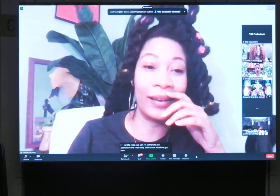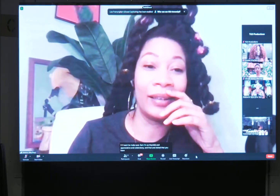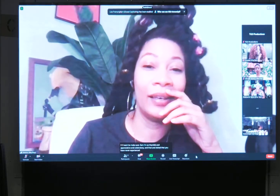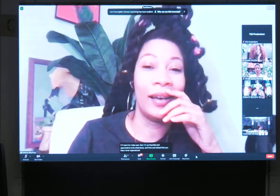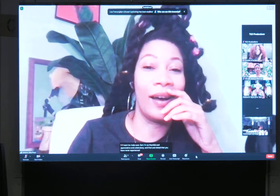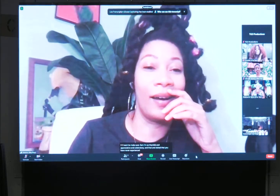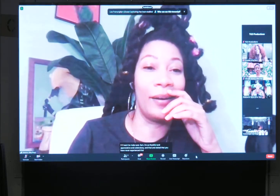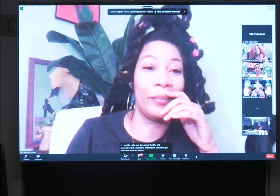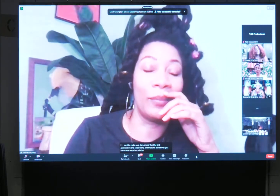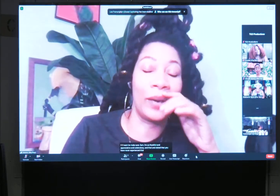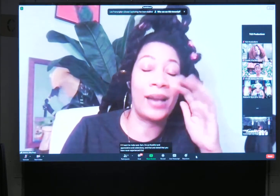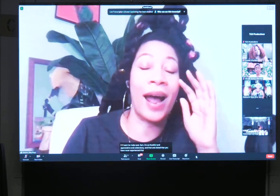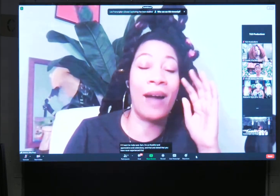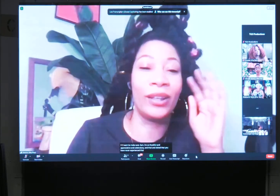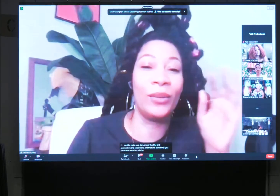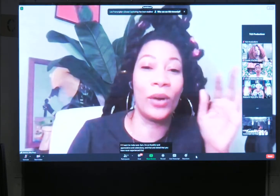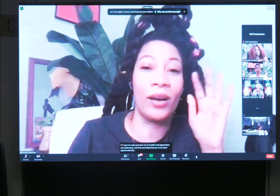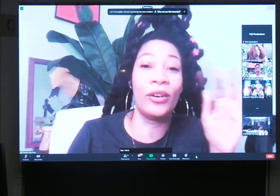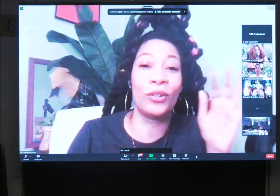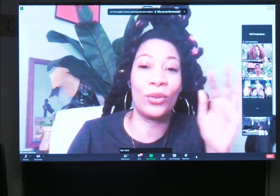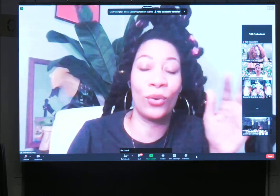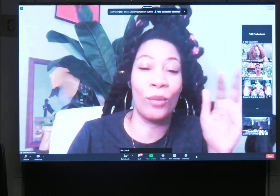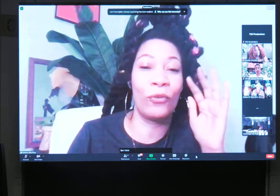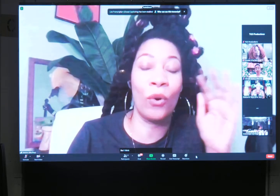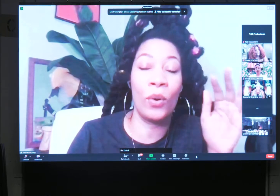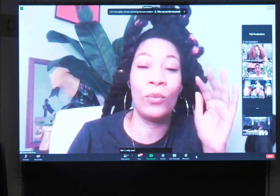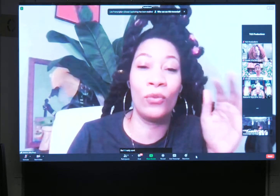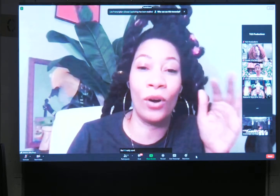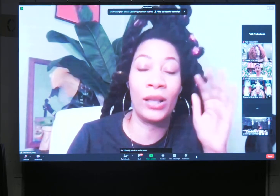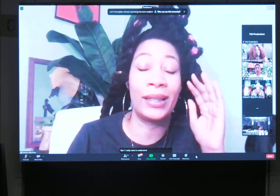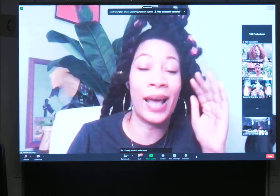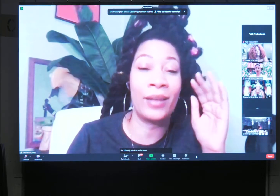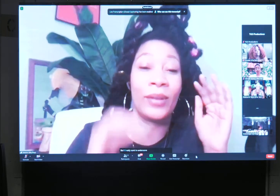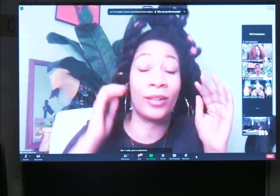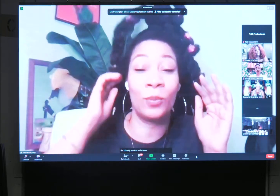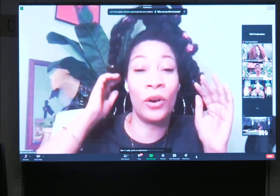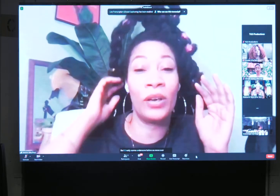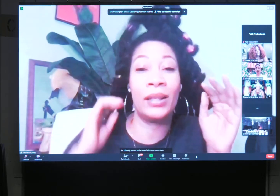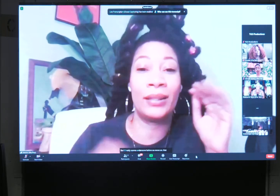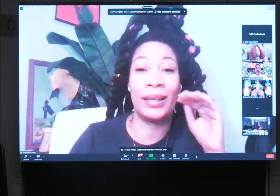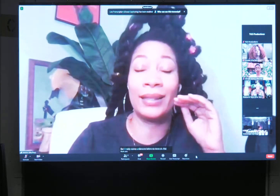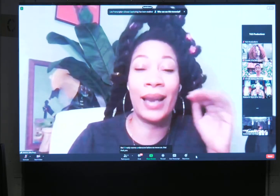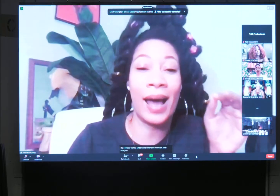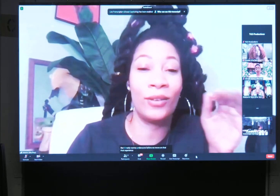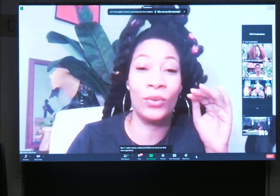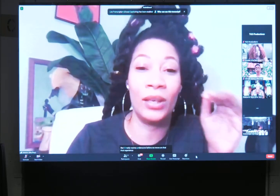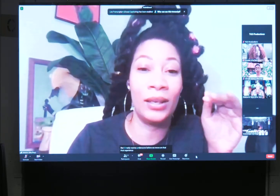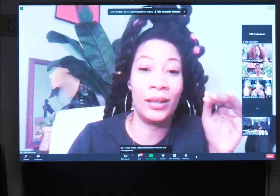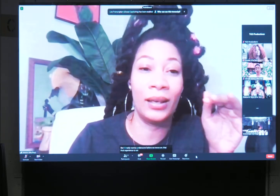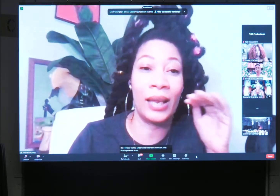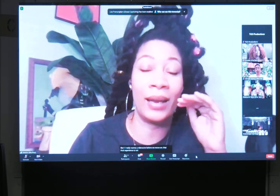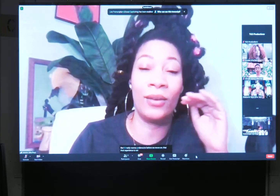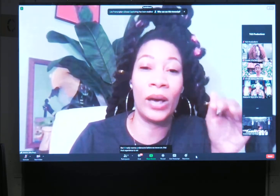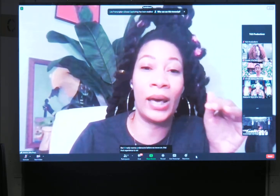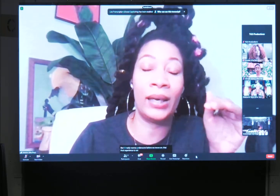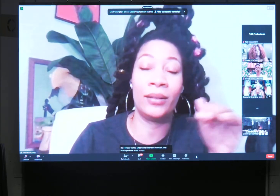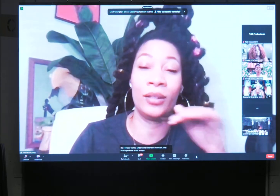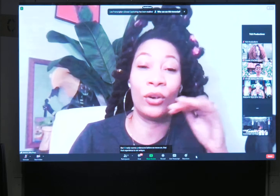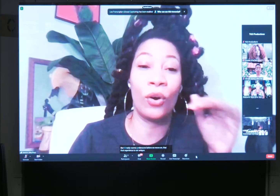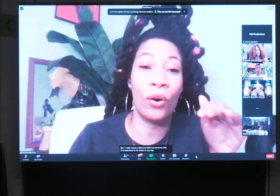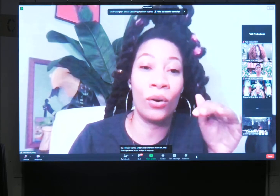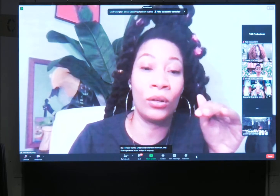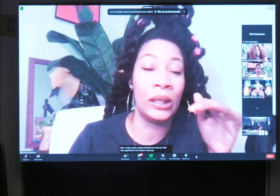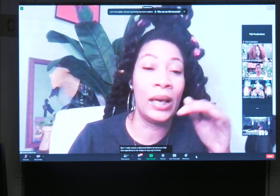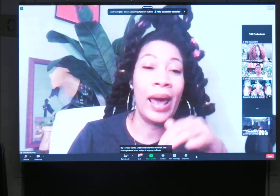experienced that. But I really want to underscore before we move on that experience is not unique in any way